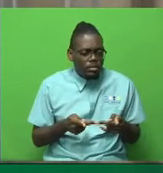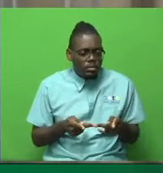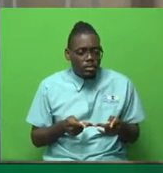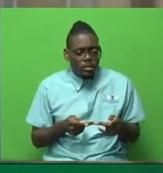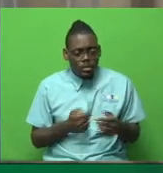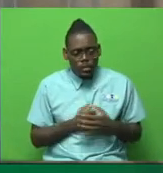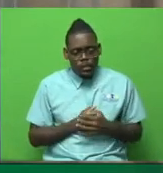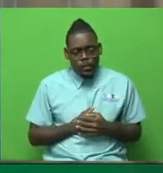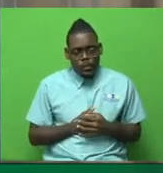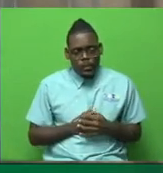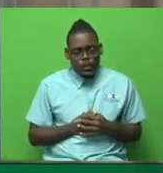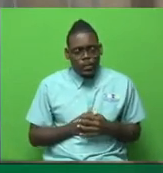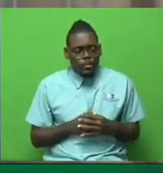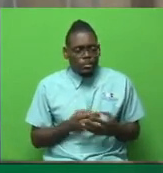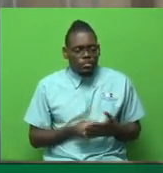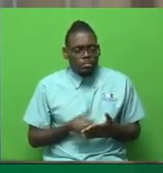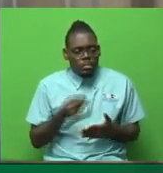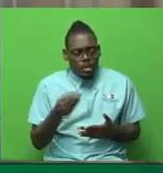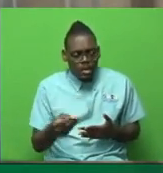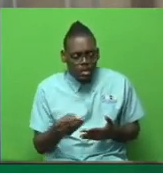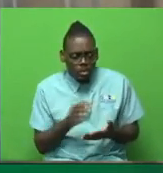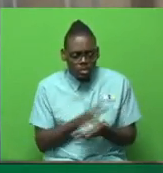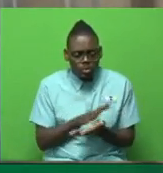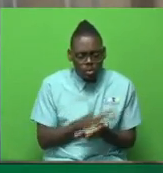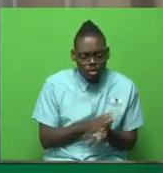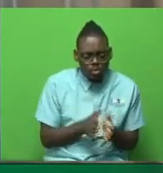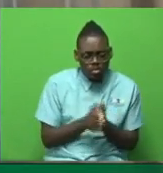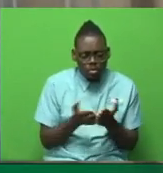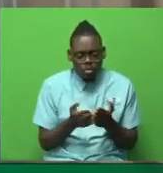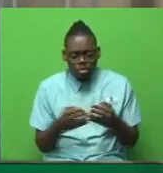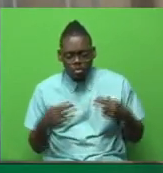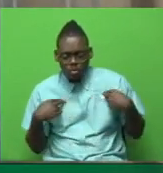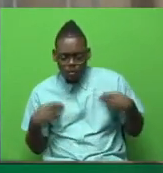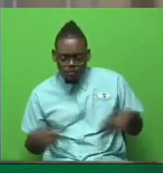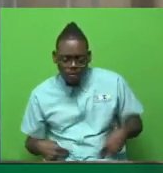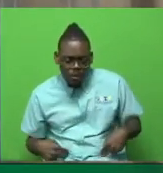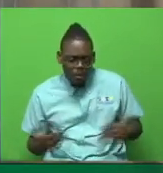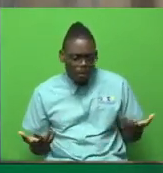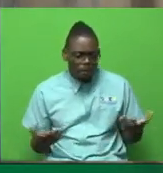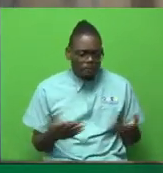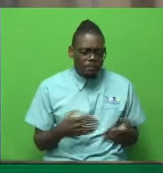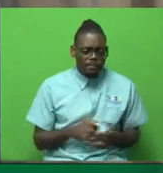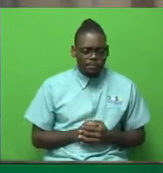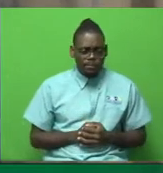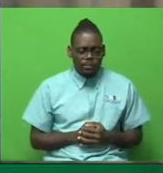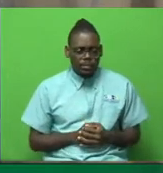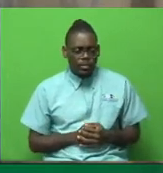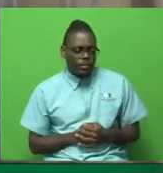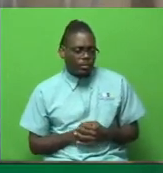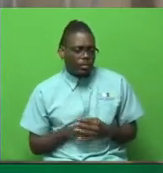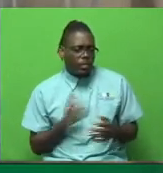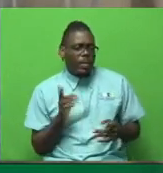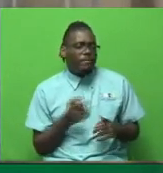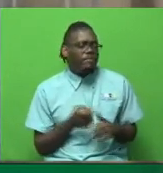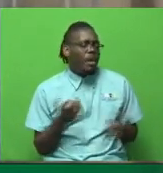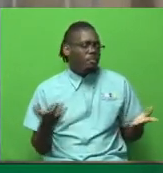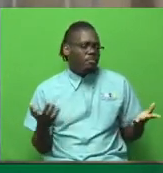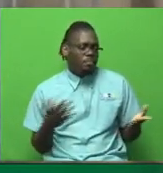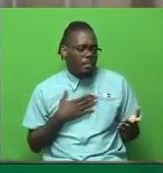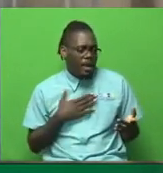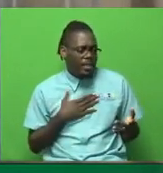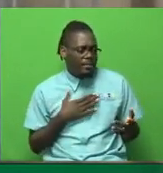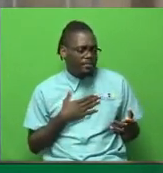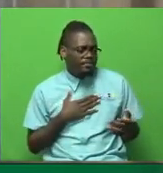from wherever they can to buy school books and uniforms Madam speaker in my constituency and I'm sure it happens with other constituency